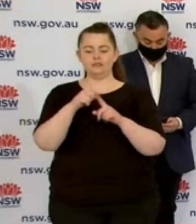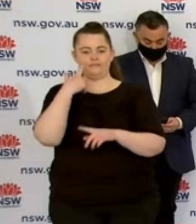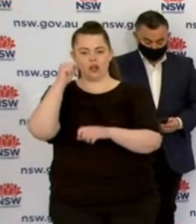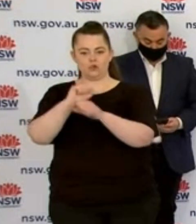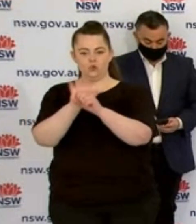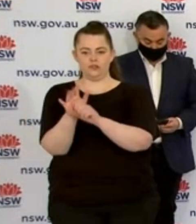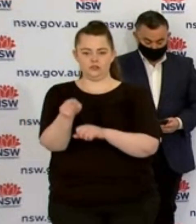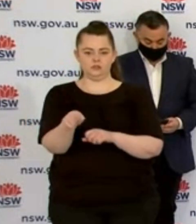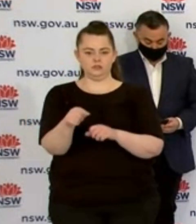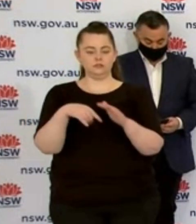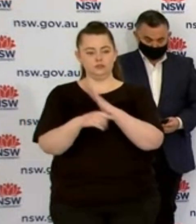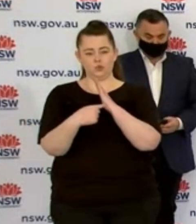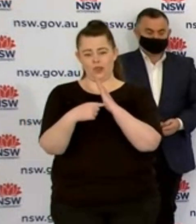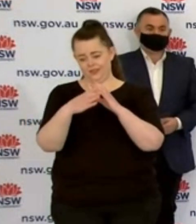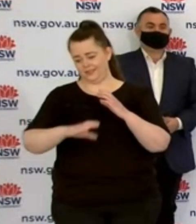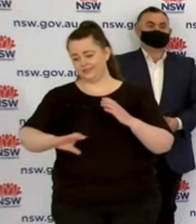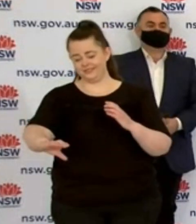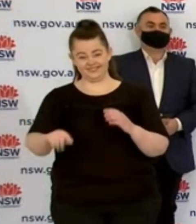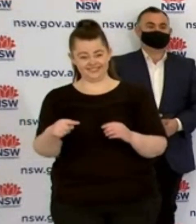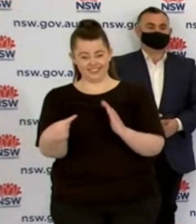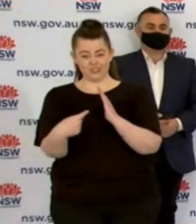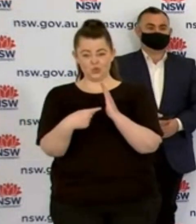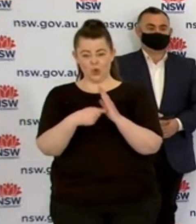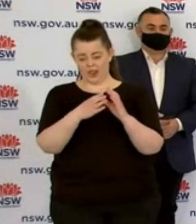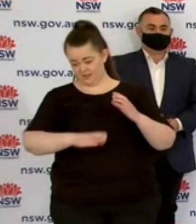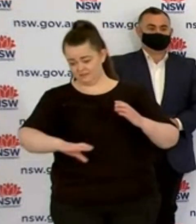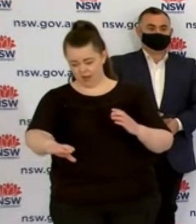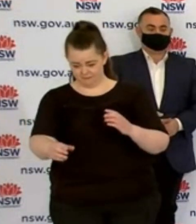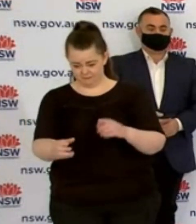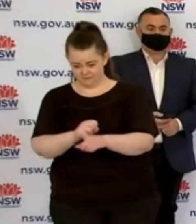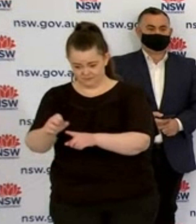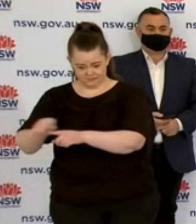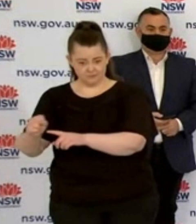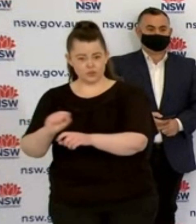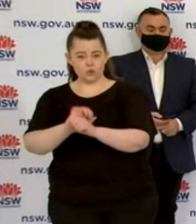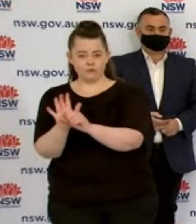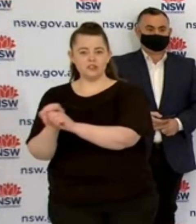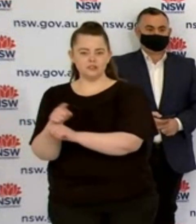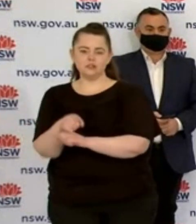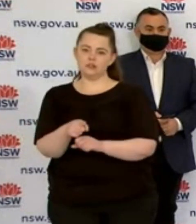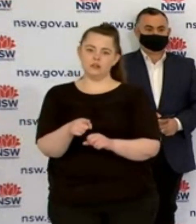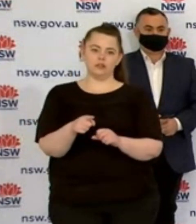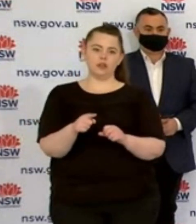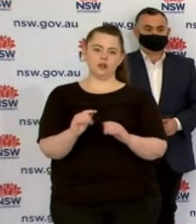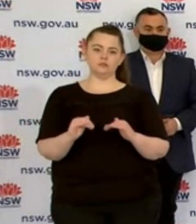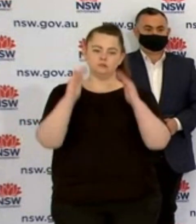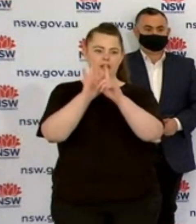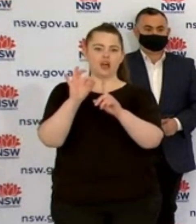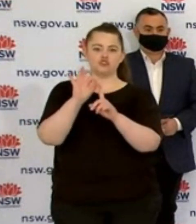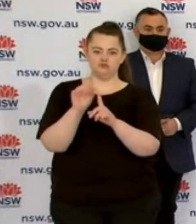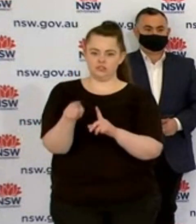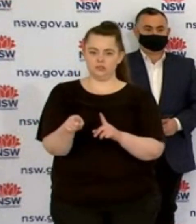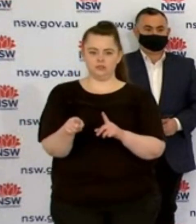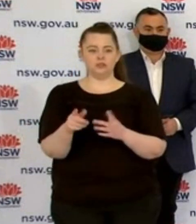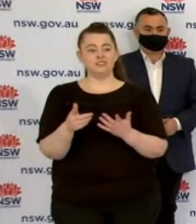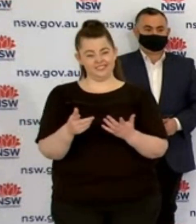reliable results from our sewage, so it does make us call out the community for testing. And in Sydney, we've had the